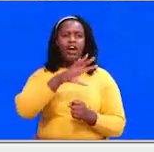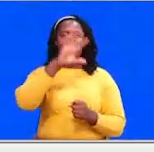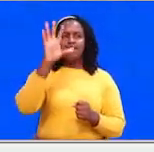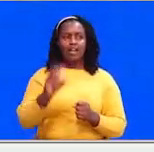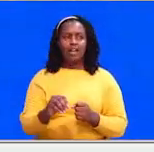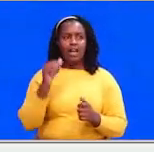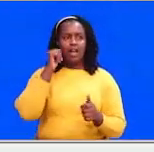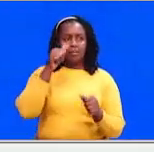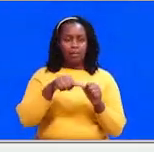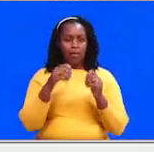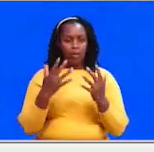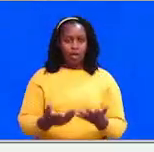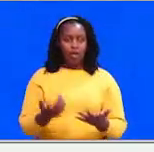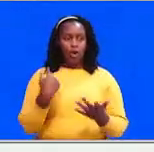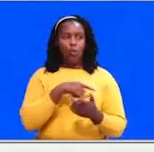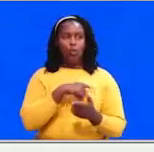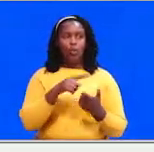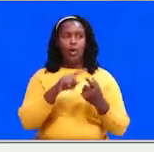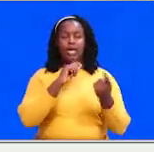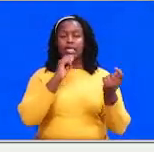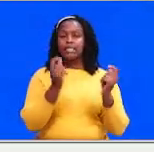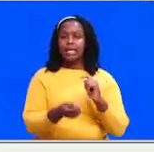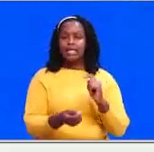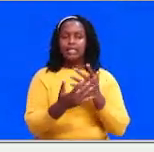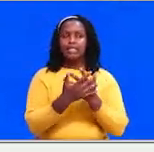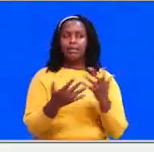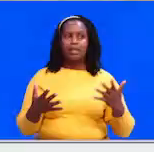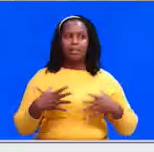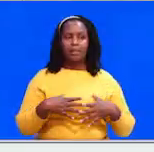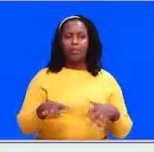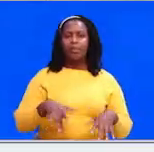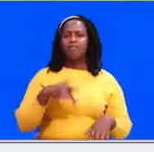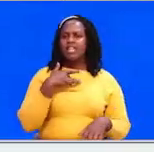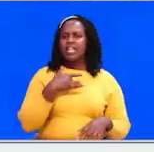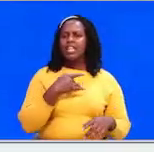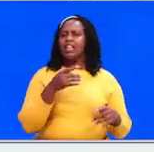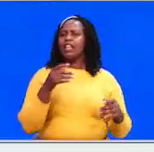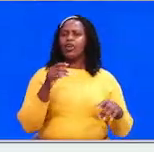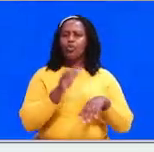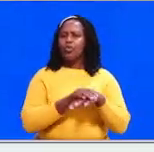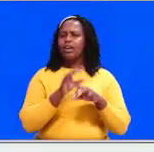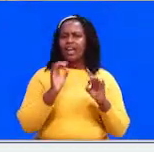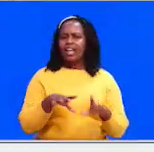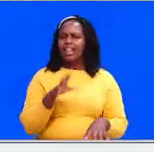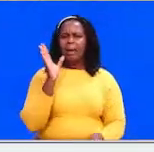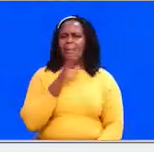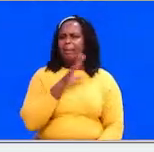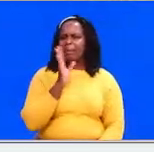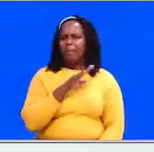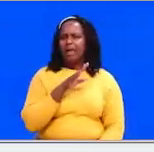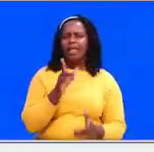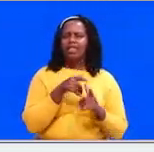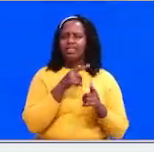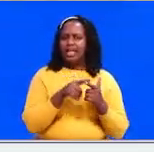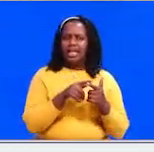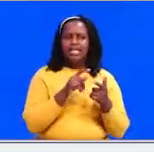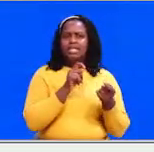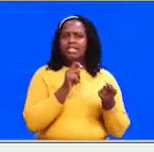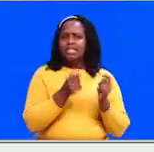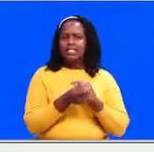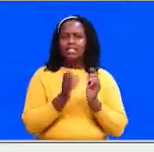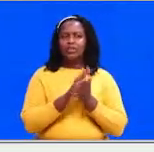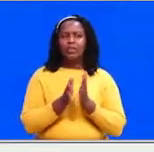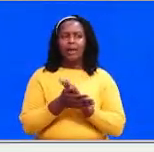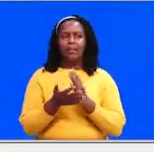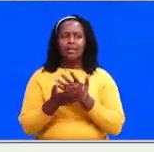we are turning something that everybody thinks is harmful, mm-hmm. is waste, and that needs to be discarded back to something valuable, just like